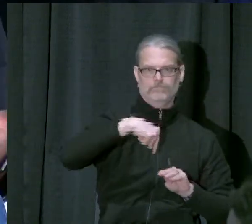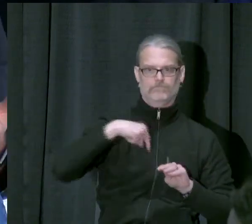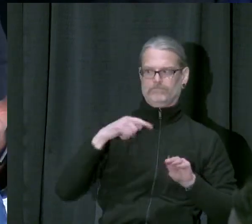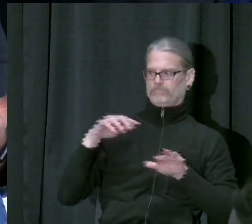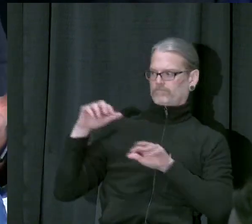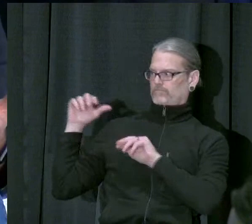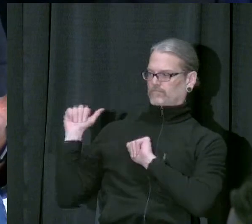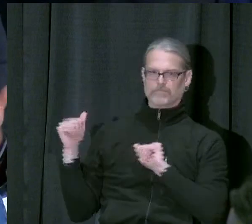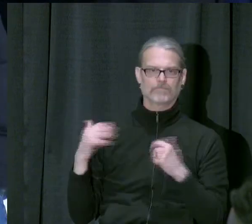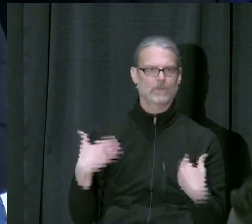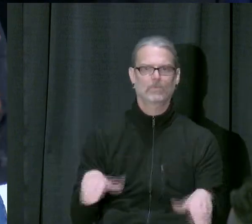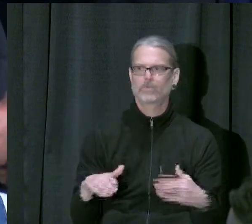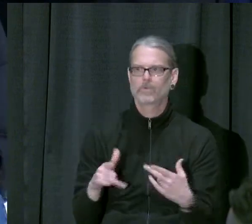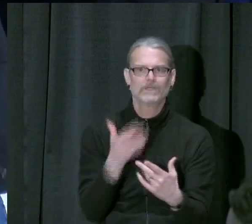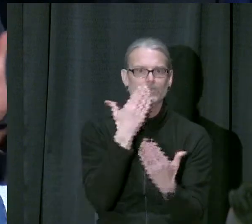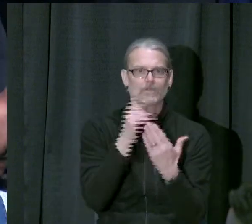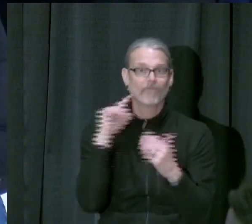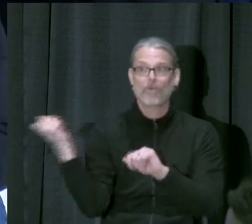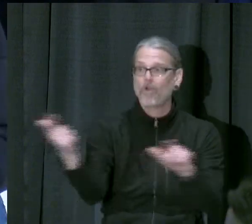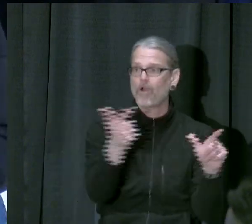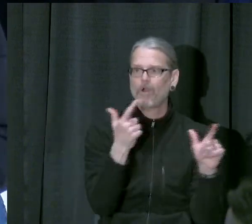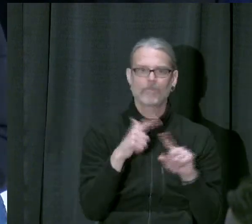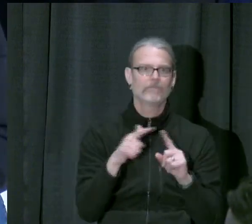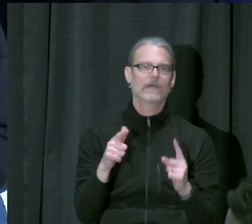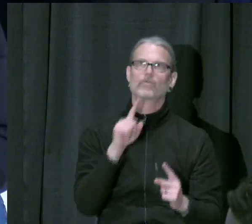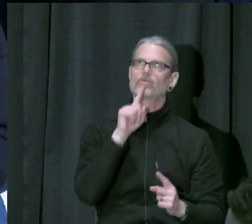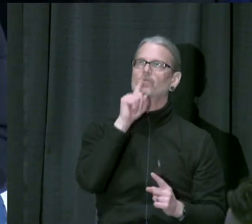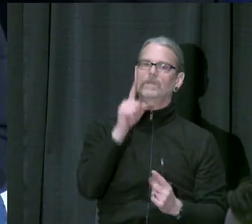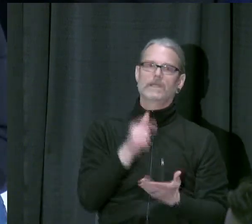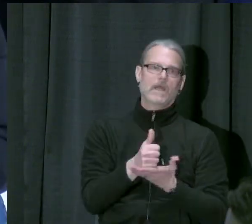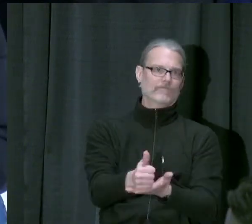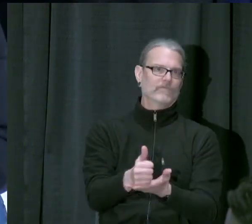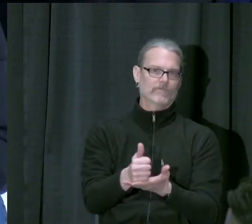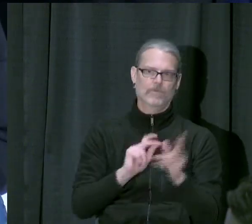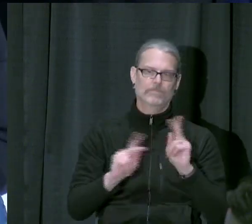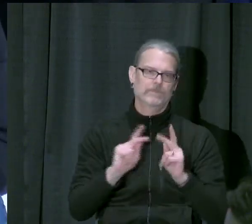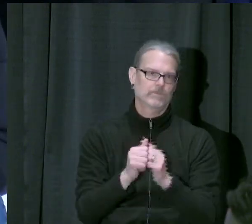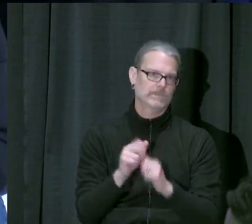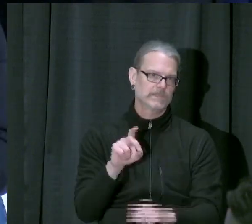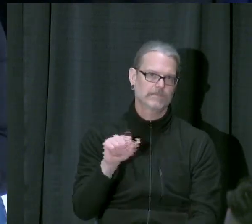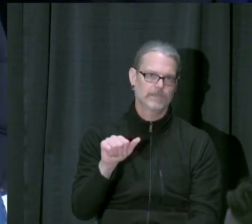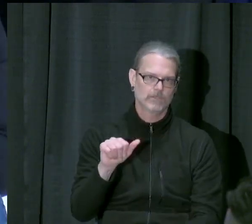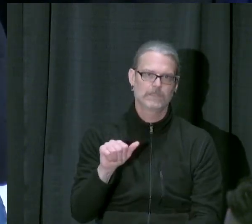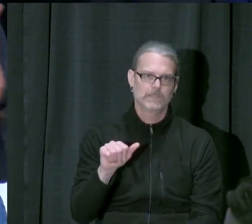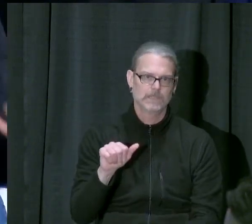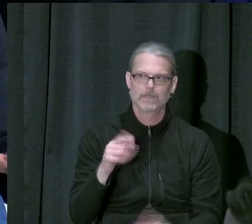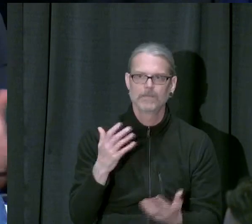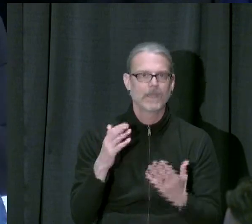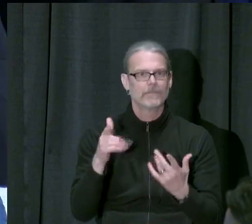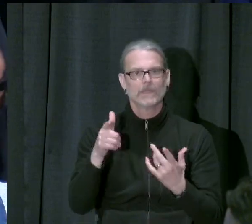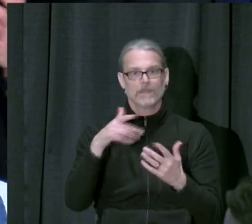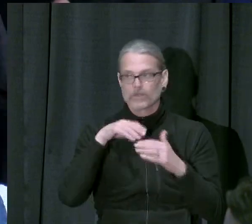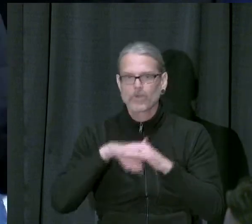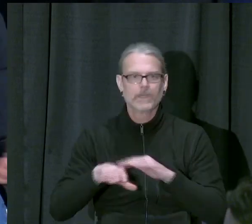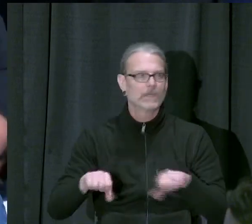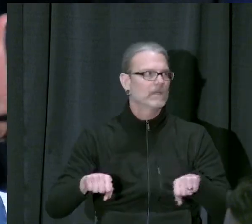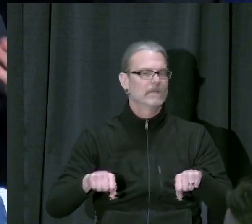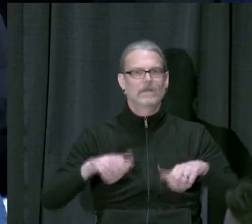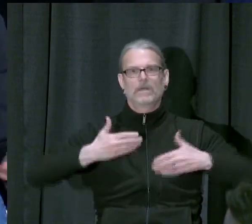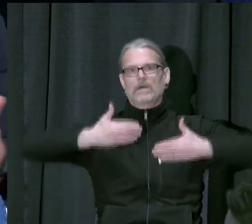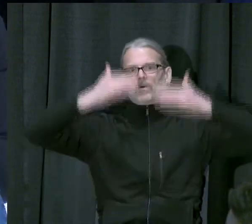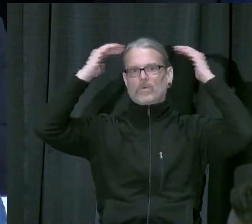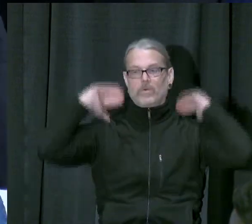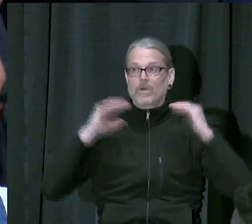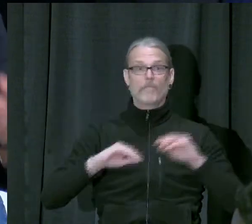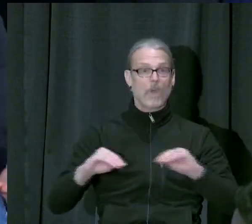for everyone, but it's particularly helpful for customers for whom shopping is maybe overwhelming due to motor impairment,